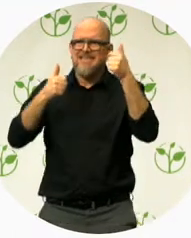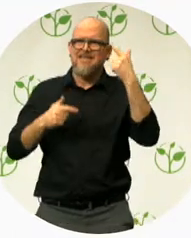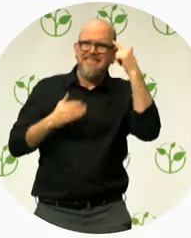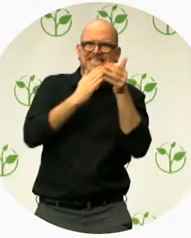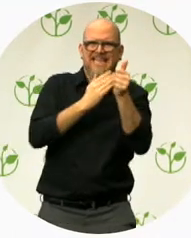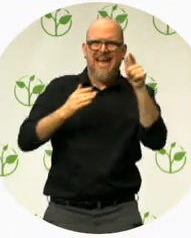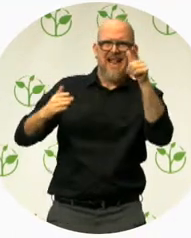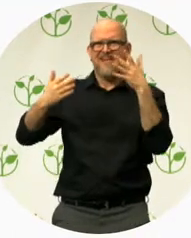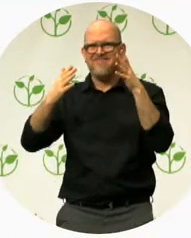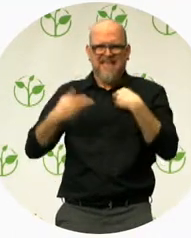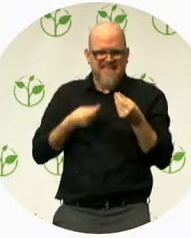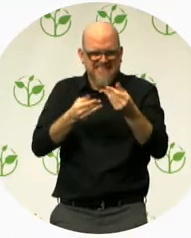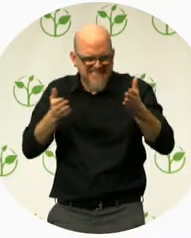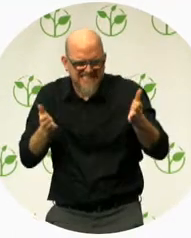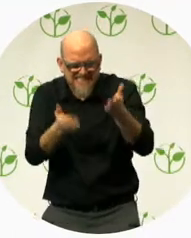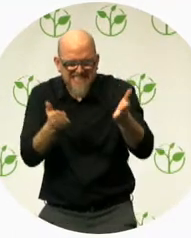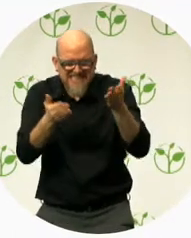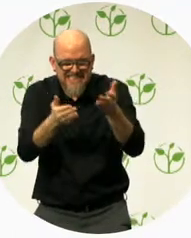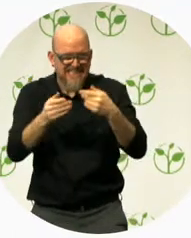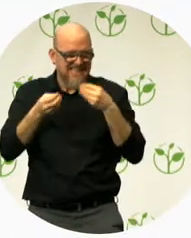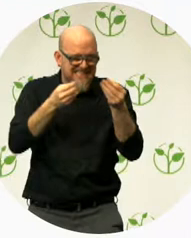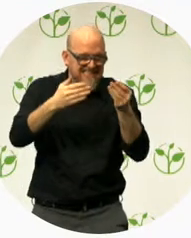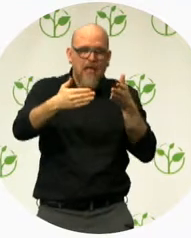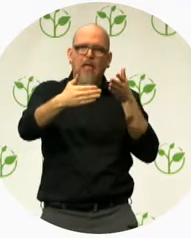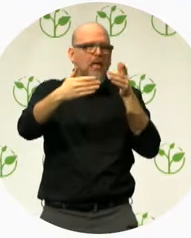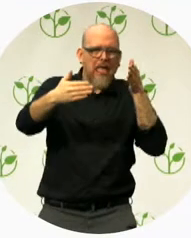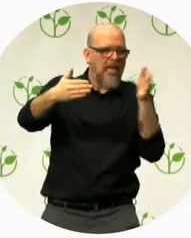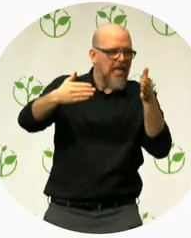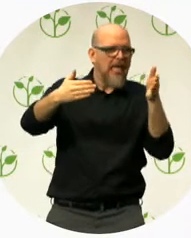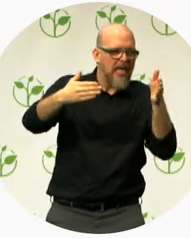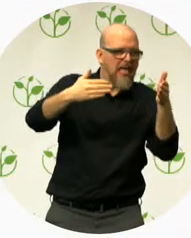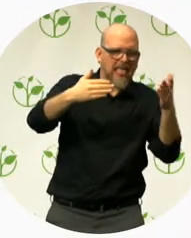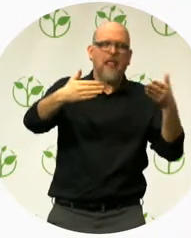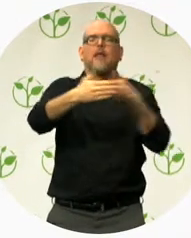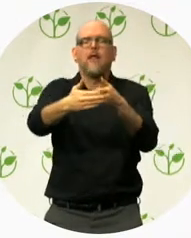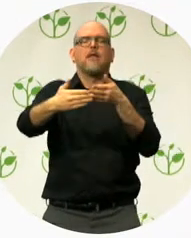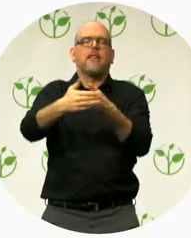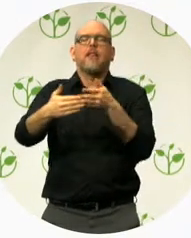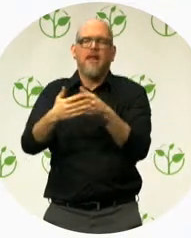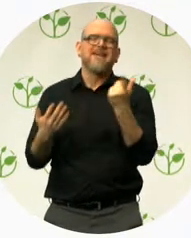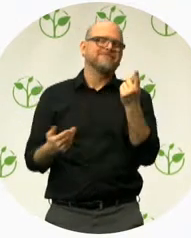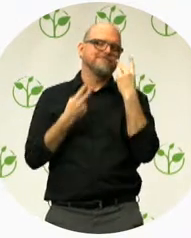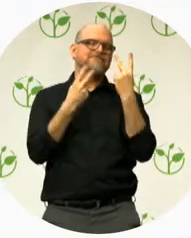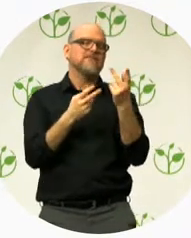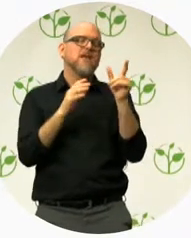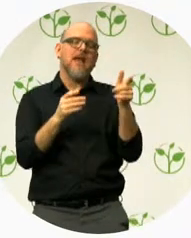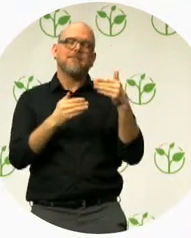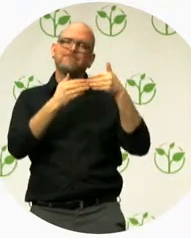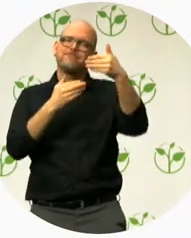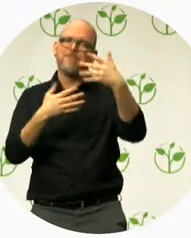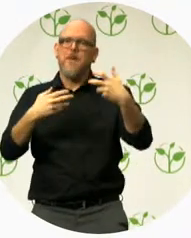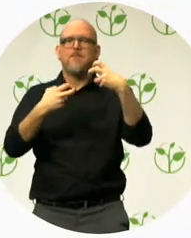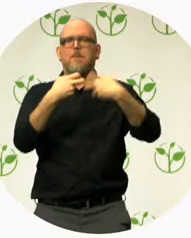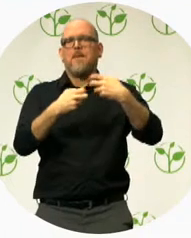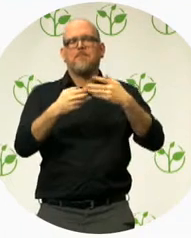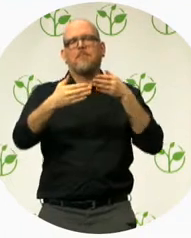maker, their situation is going to get much worse very fast. When you get to